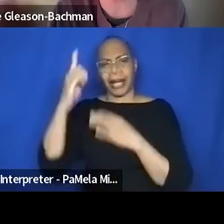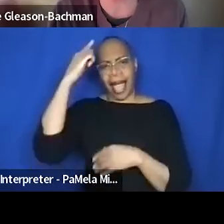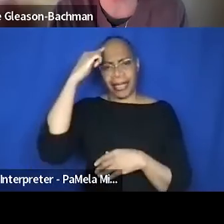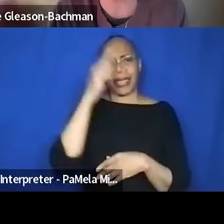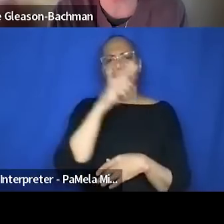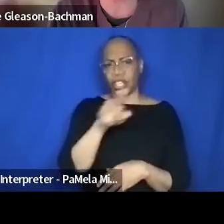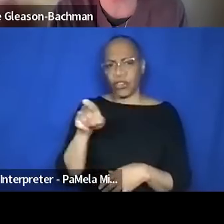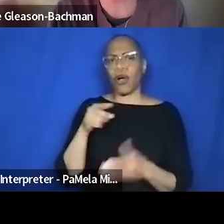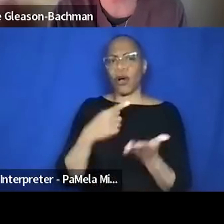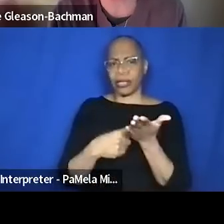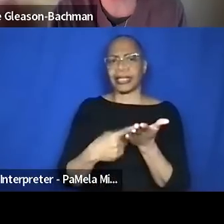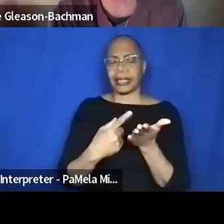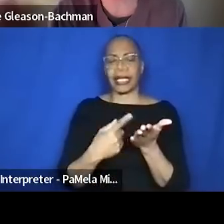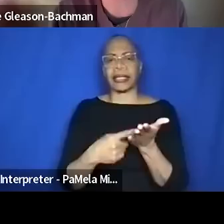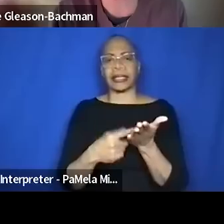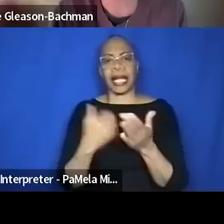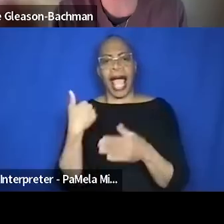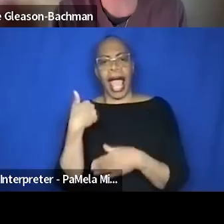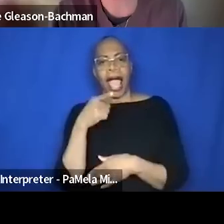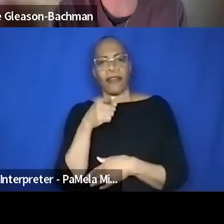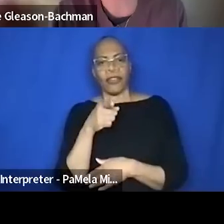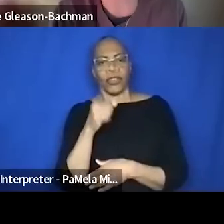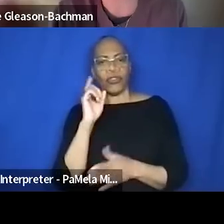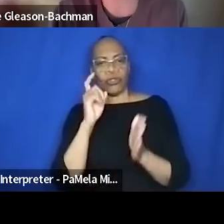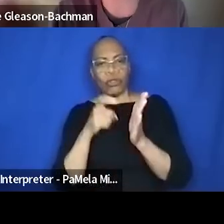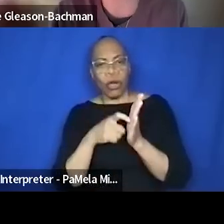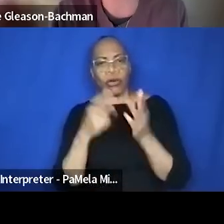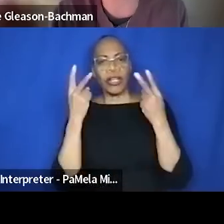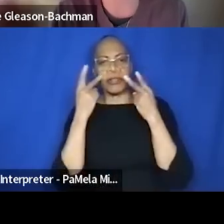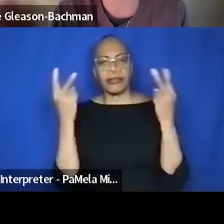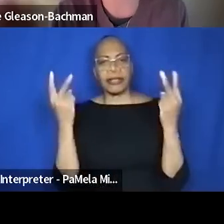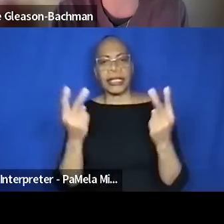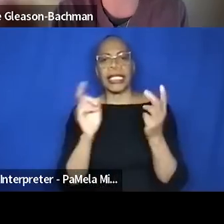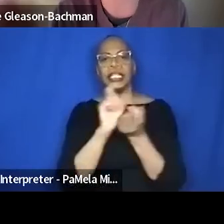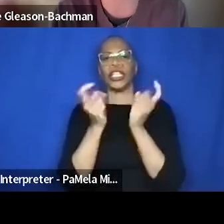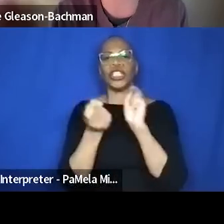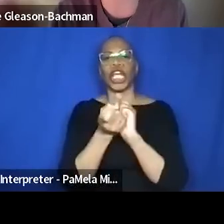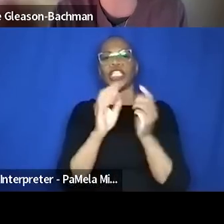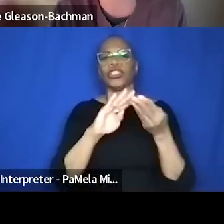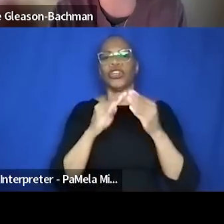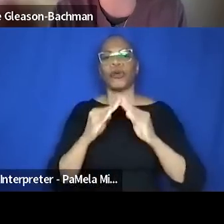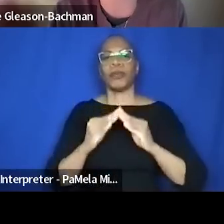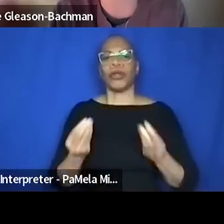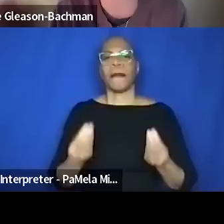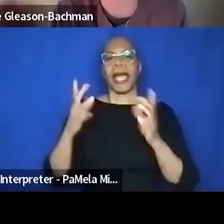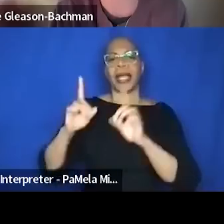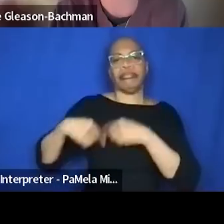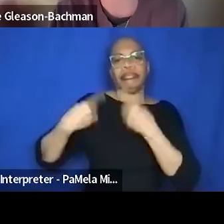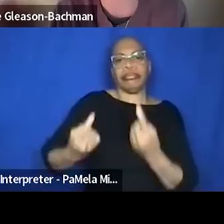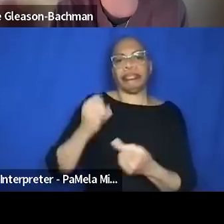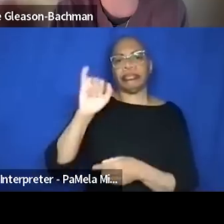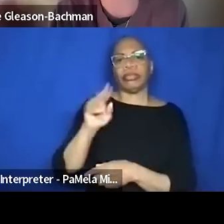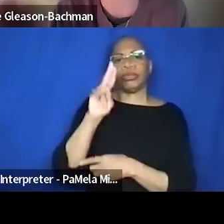perhaps spoken to this some, but have you seen a change in your communities since June, which was the grants